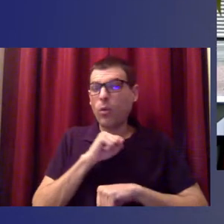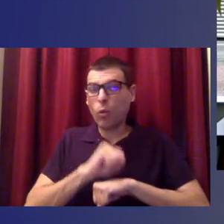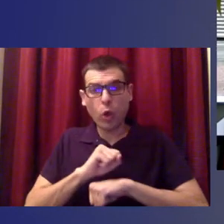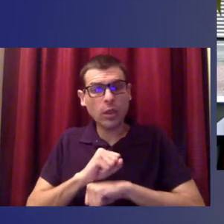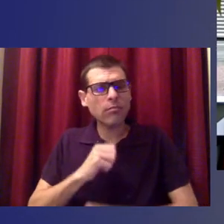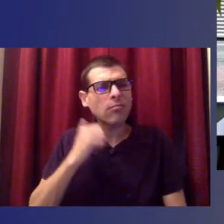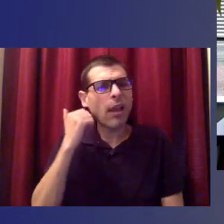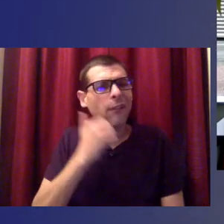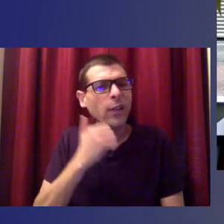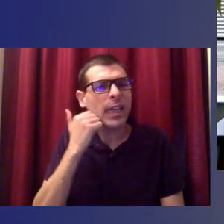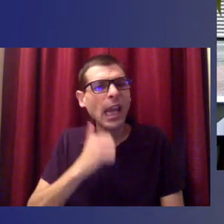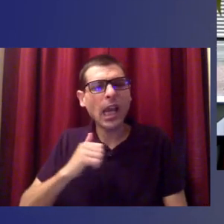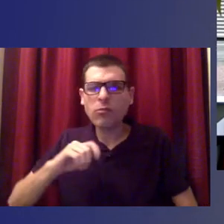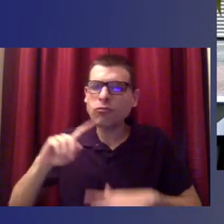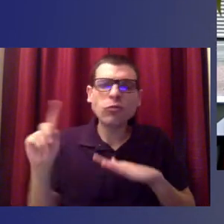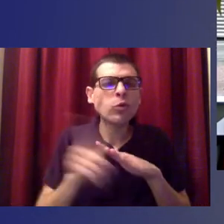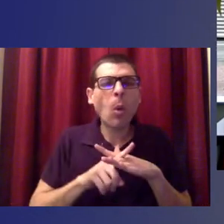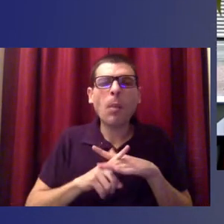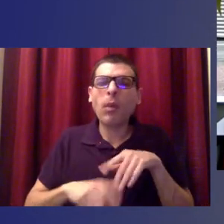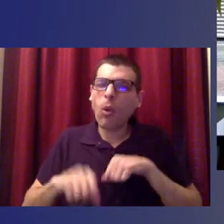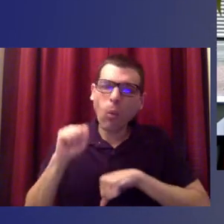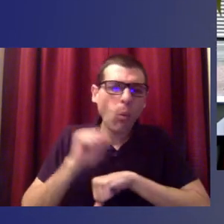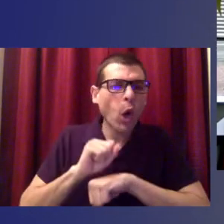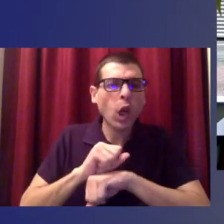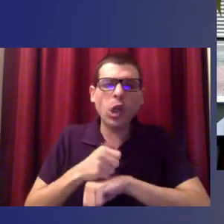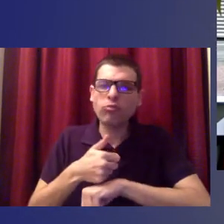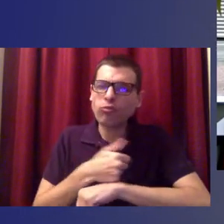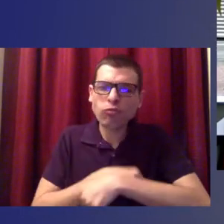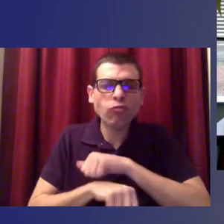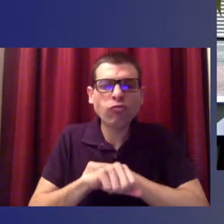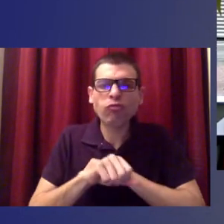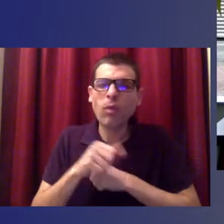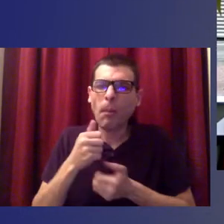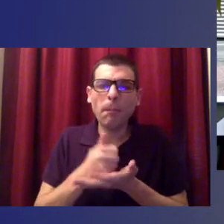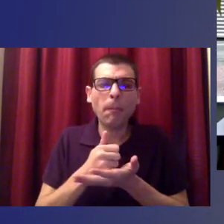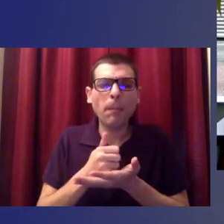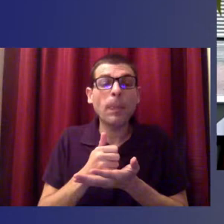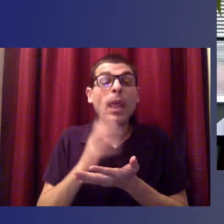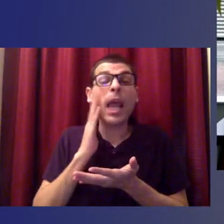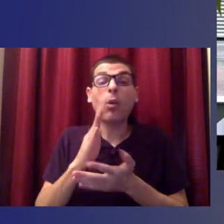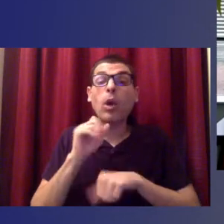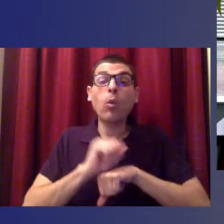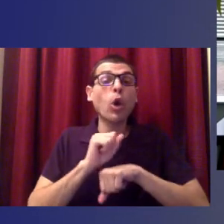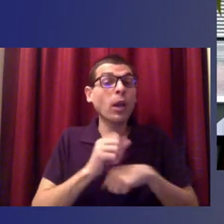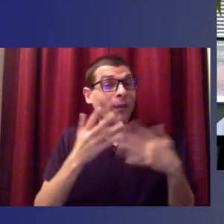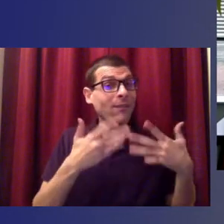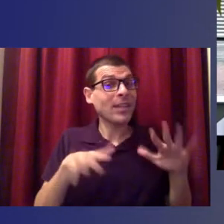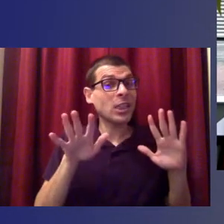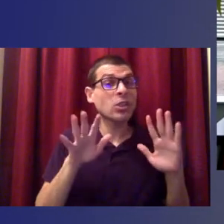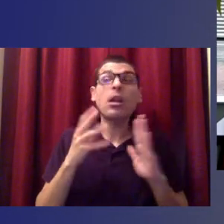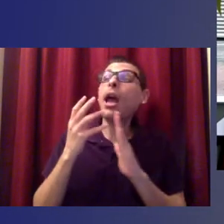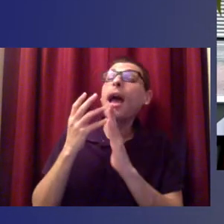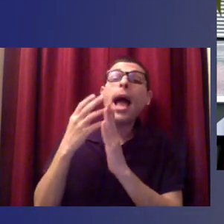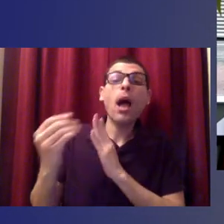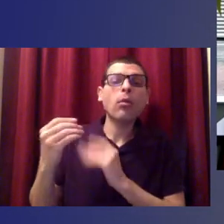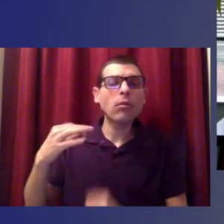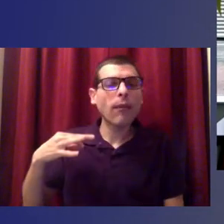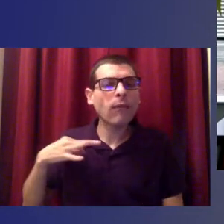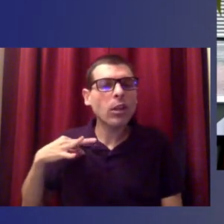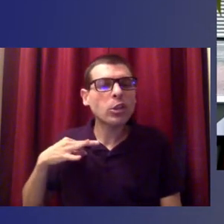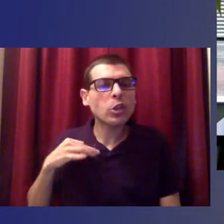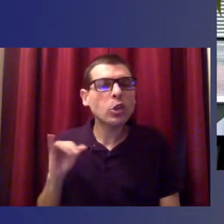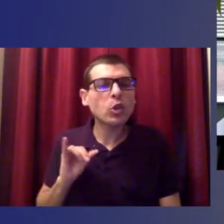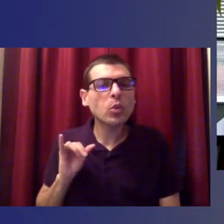who not only work their day-to-day jobs, but then they are volunteering in our severe weather shelters when we have the